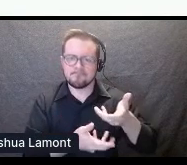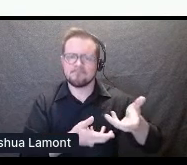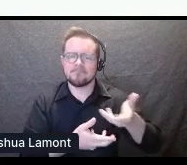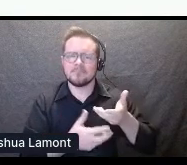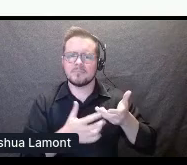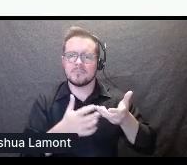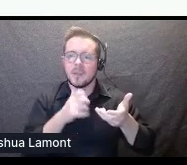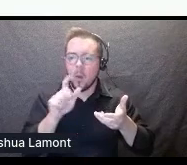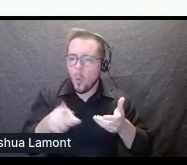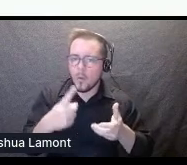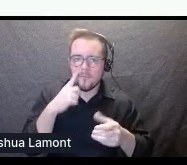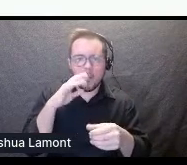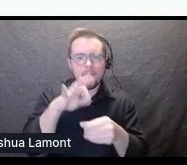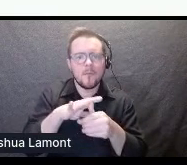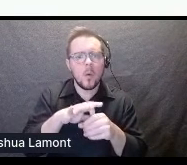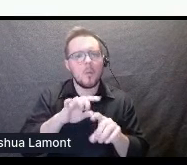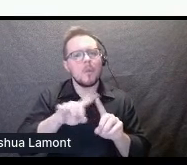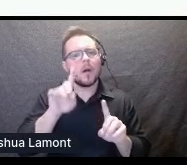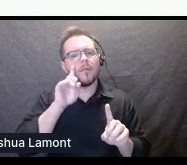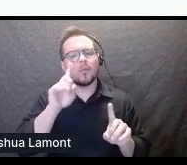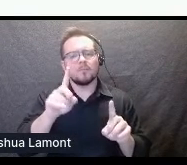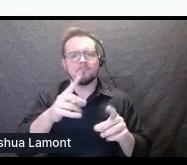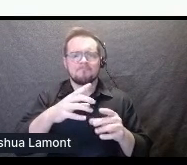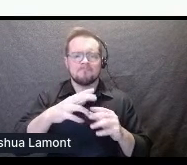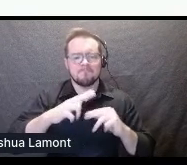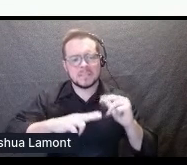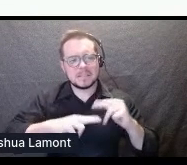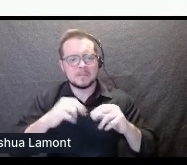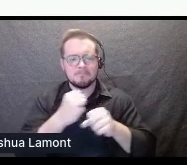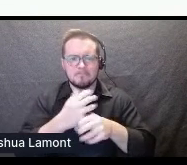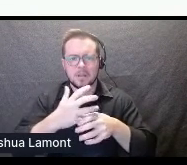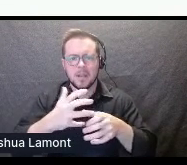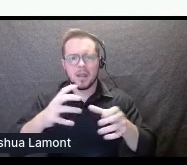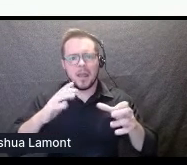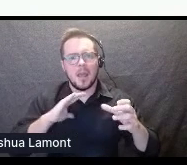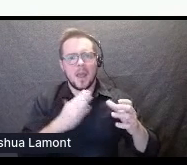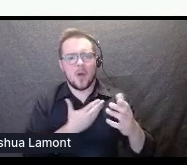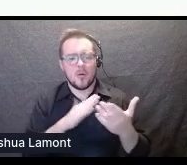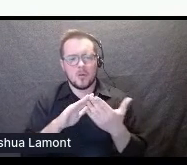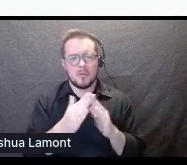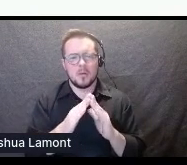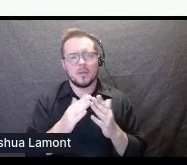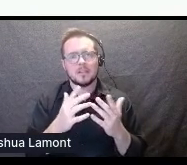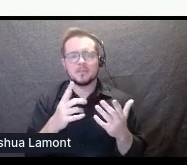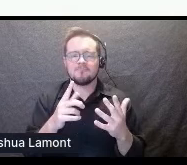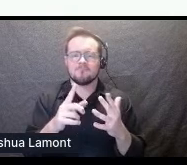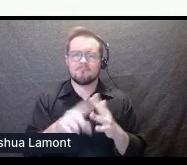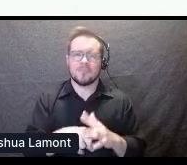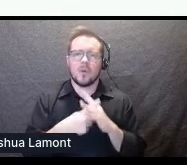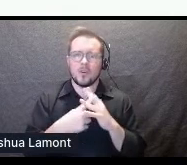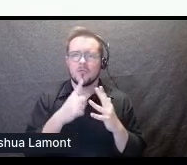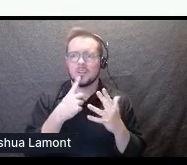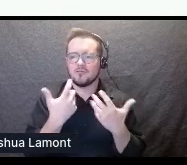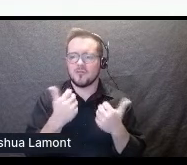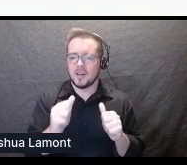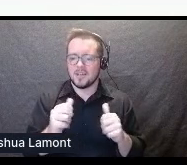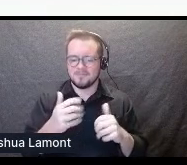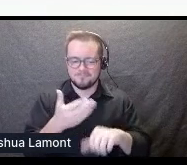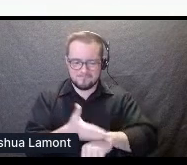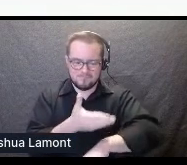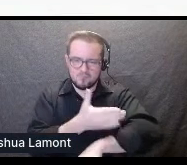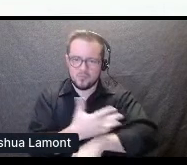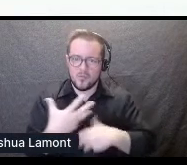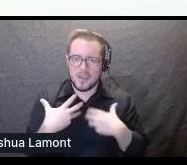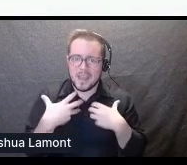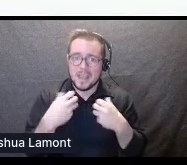really build and expand our communities, start to heal some of the division that's honestly been around for